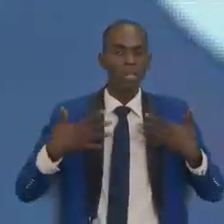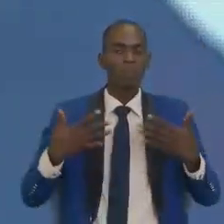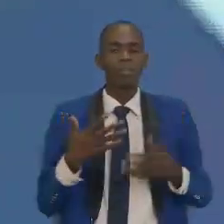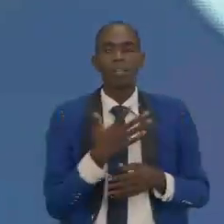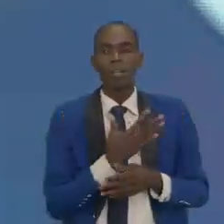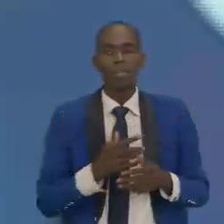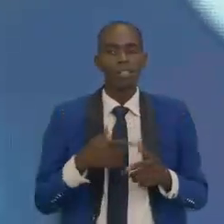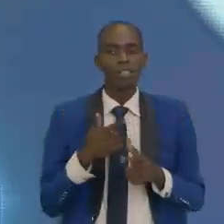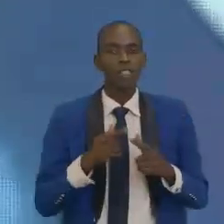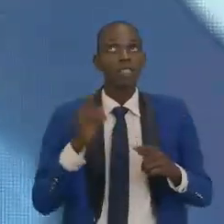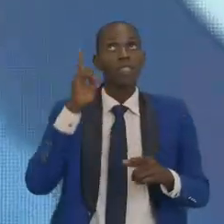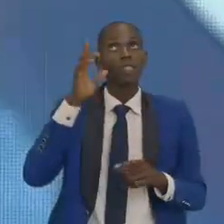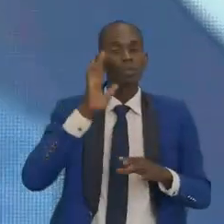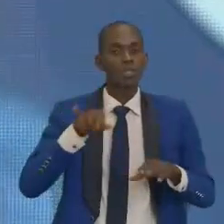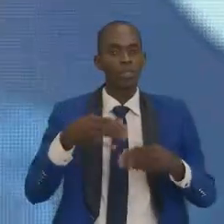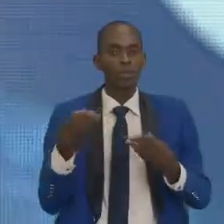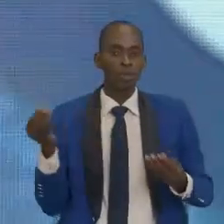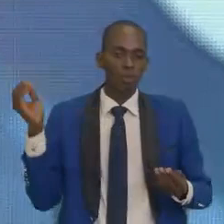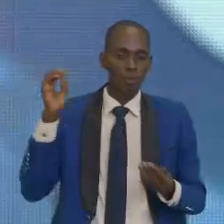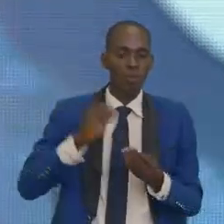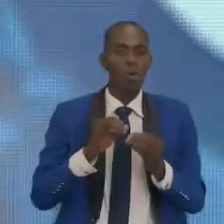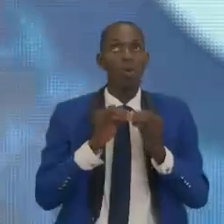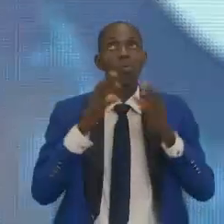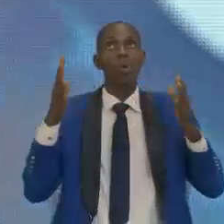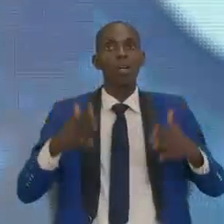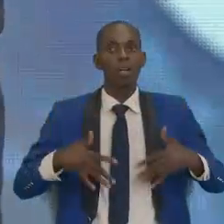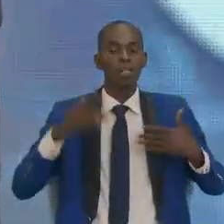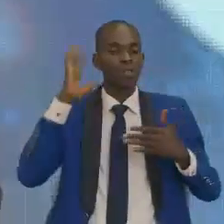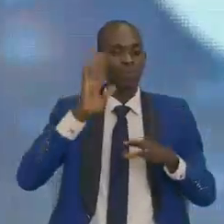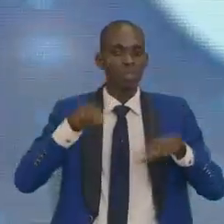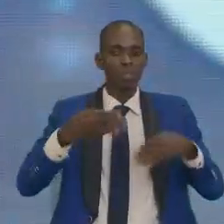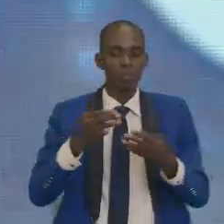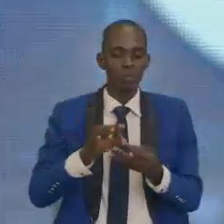you more than natural life. He'll give you spiritual life.